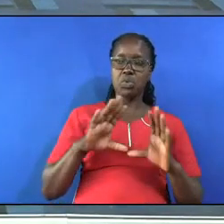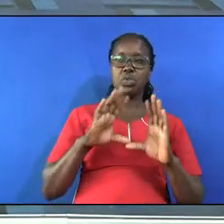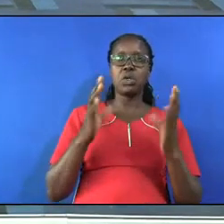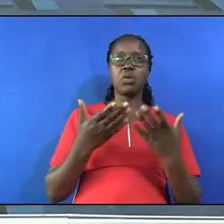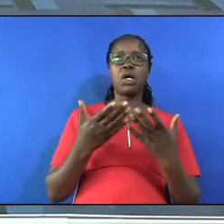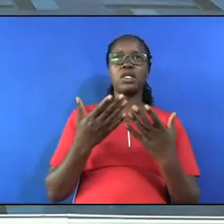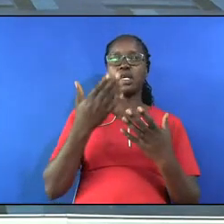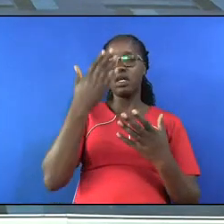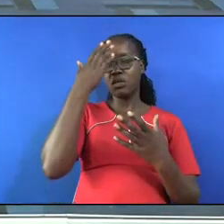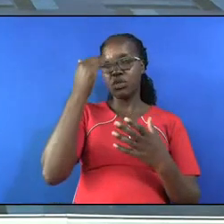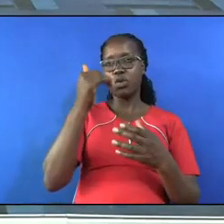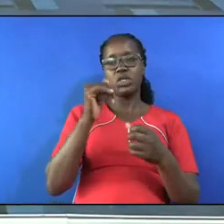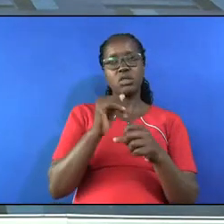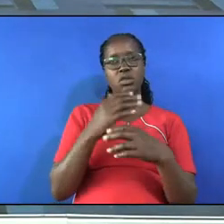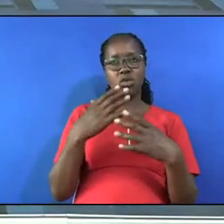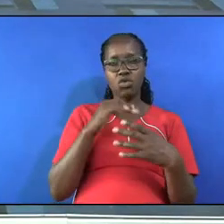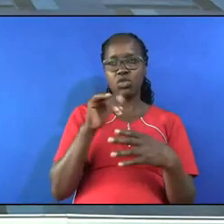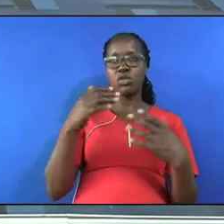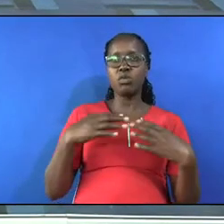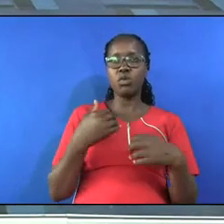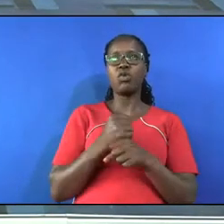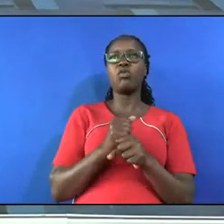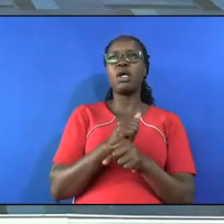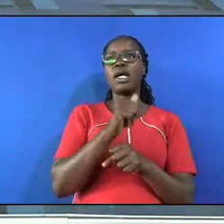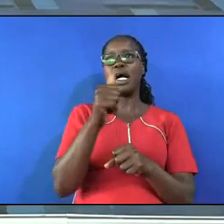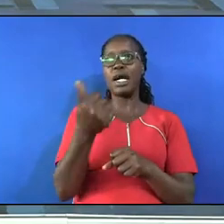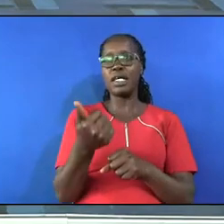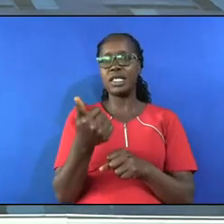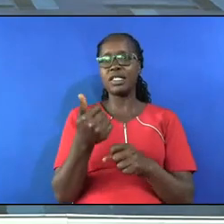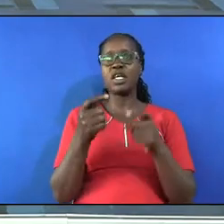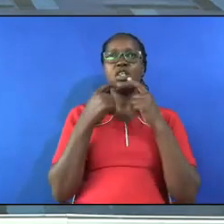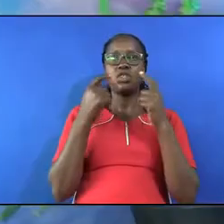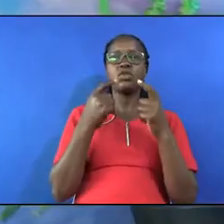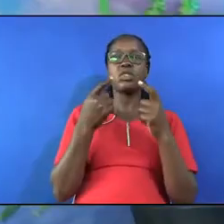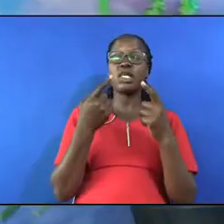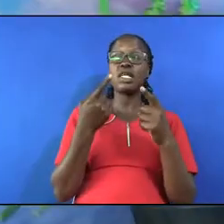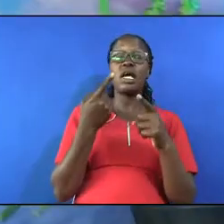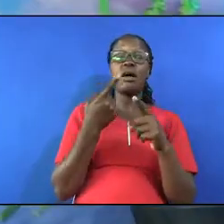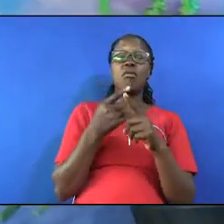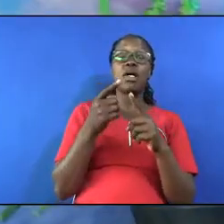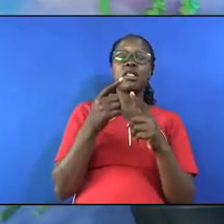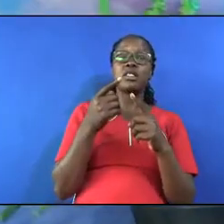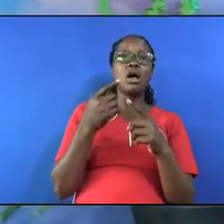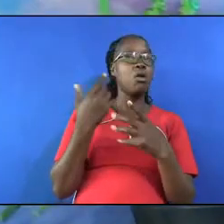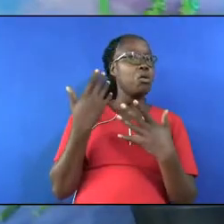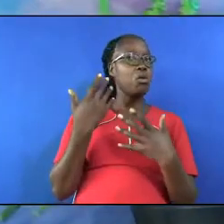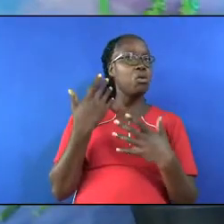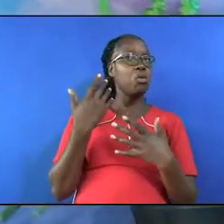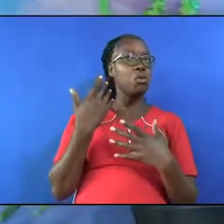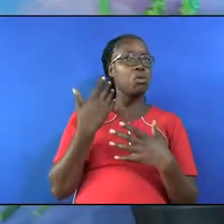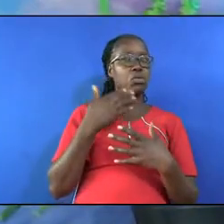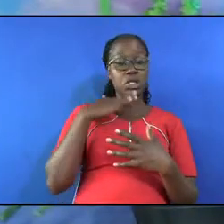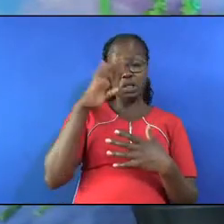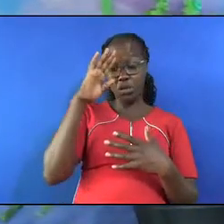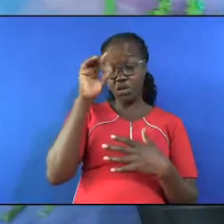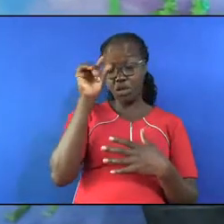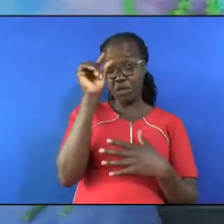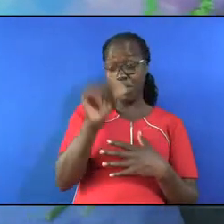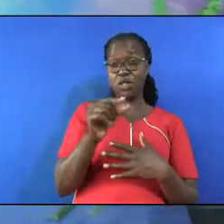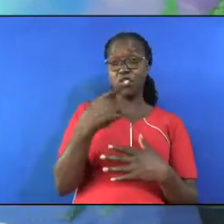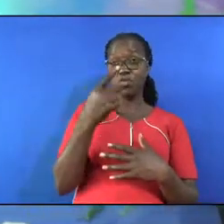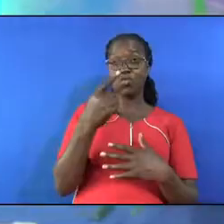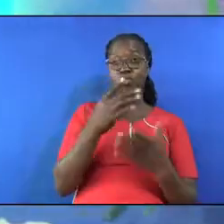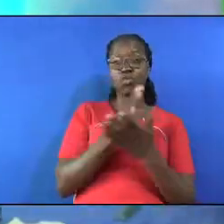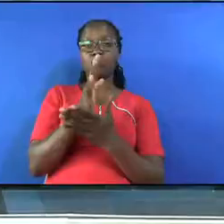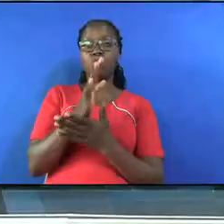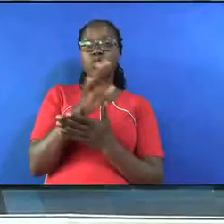people to stumble. Such things must come, but woe to the person through whom they come. Jesus is telling